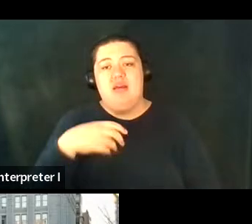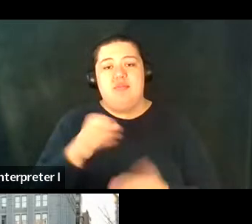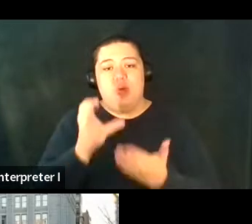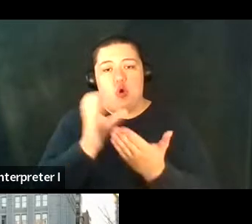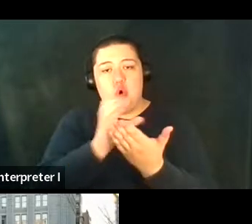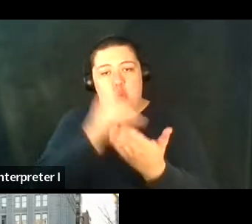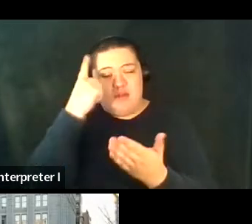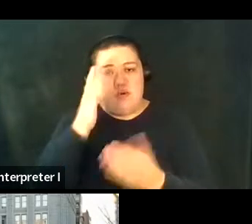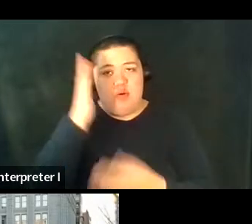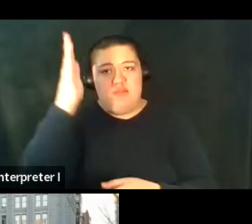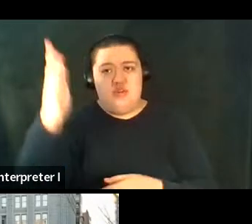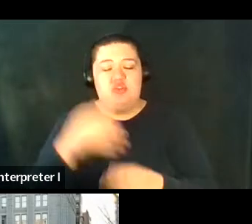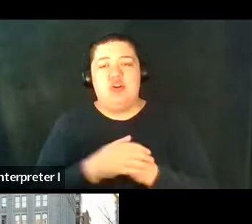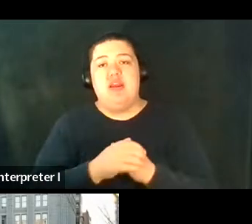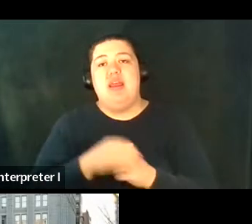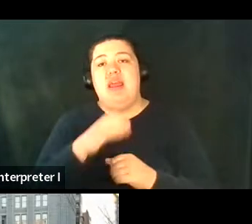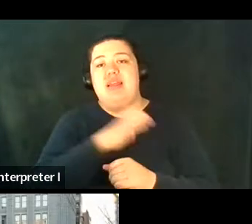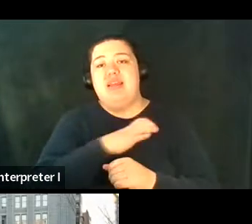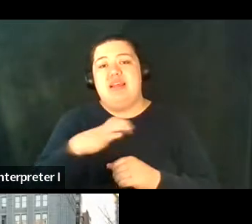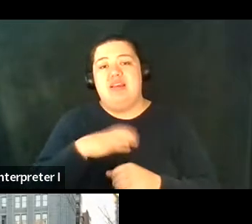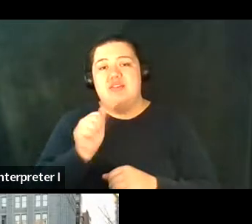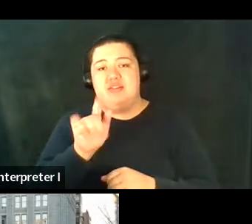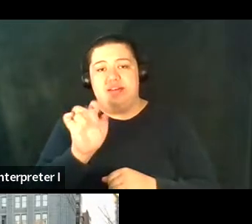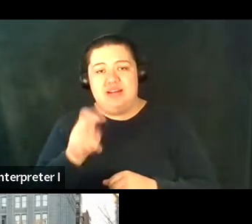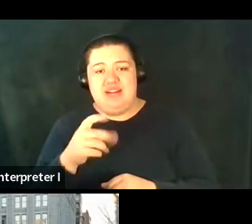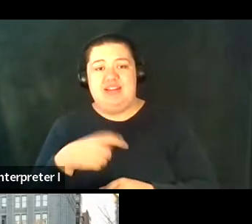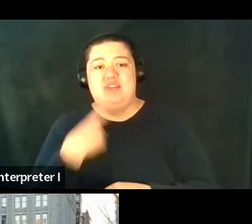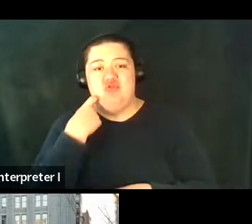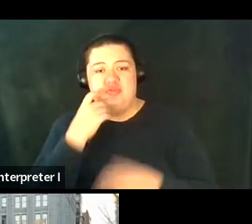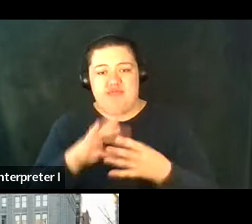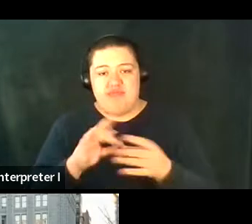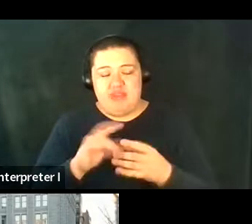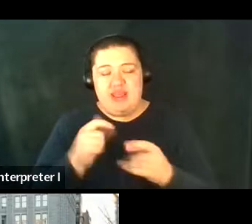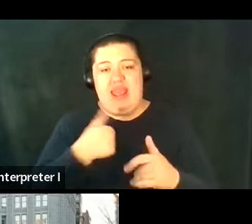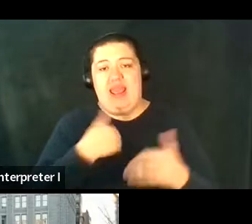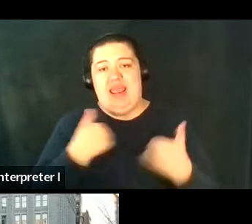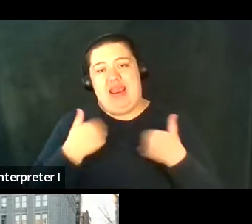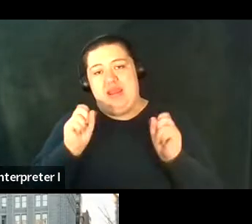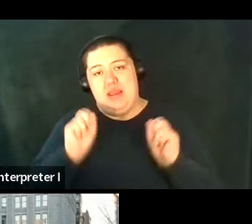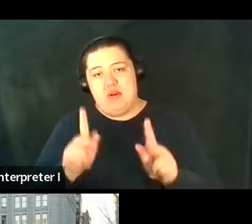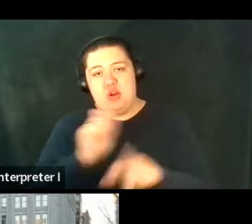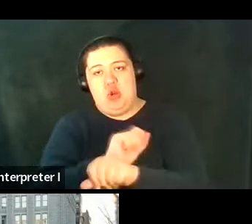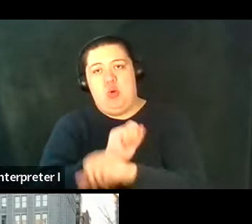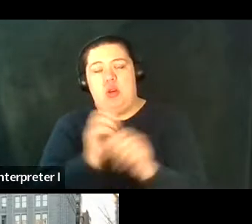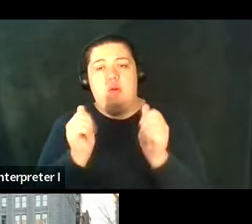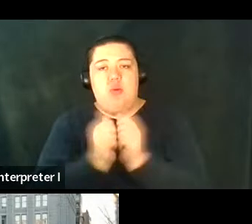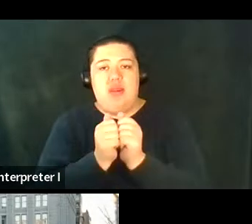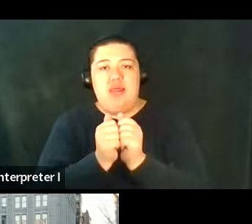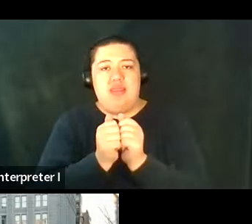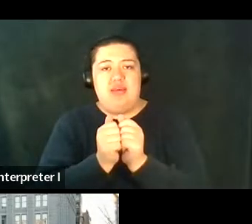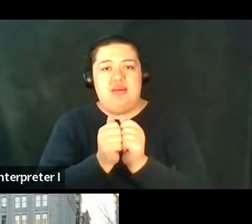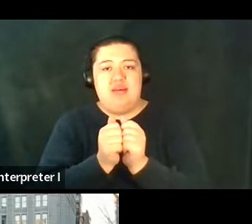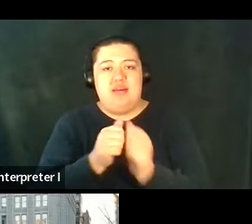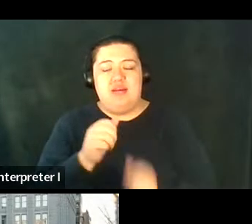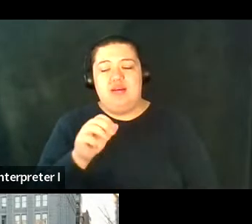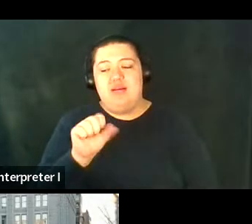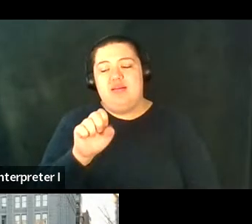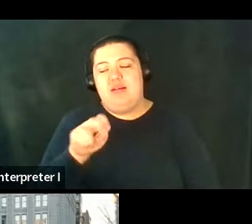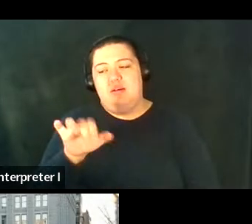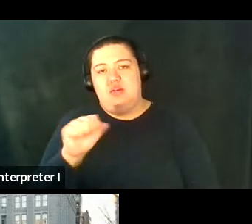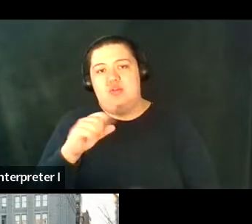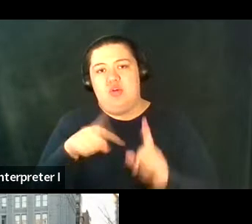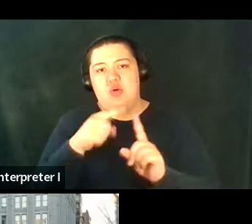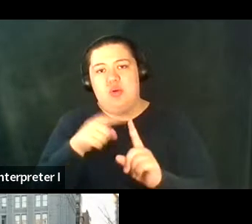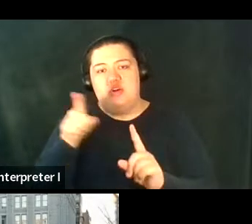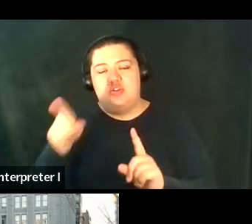future. As the Councilmember Allen just articulated, I had the opportunity to work with Ms. Santos when she was deputy